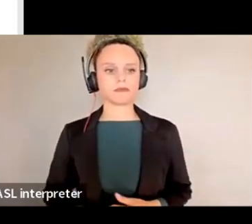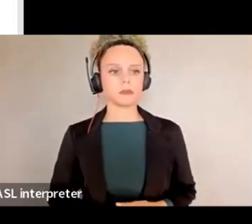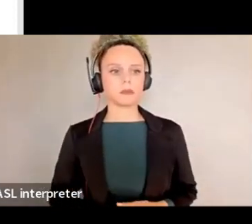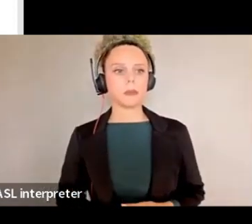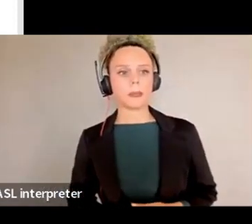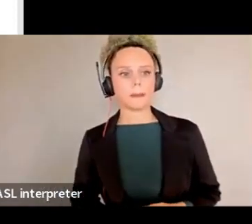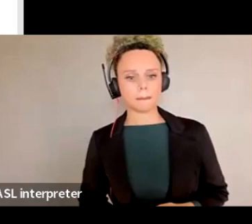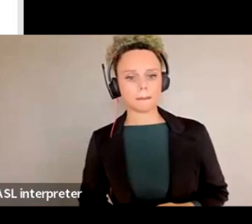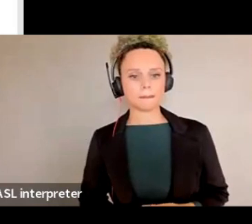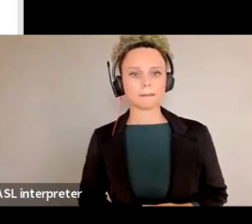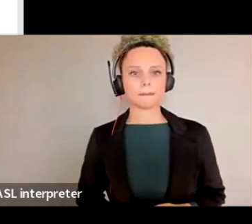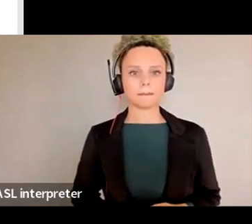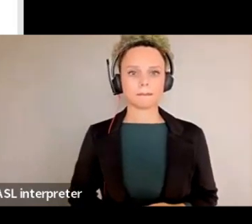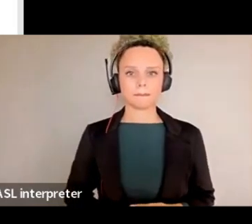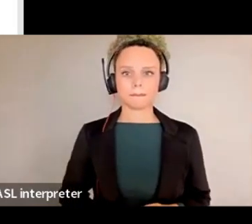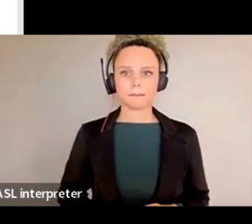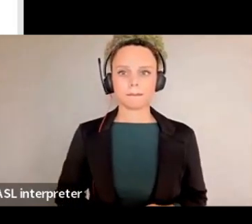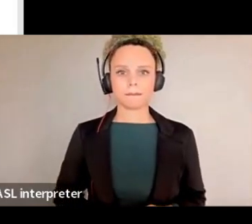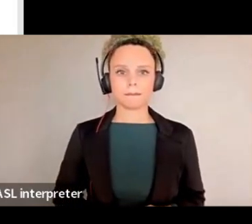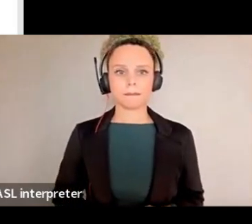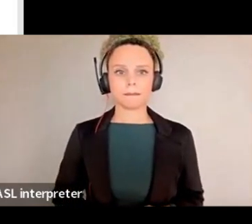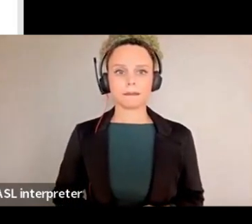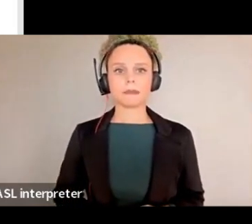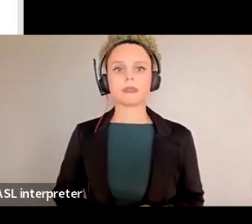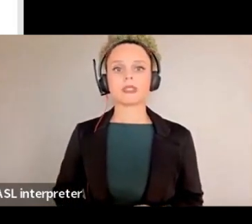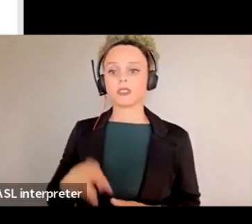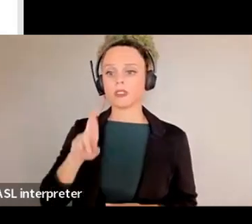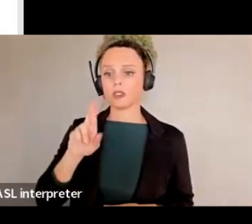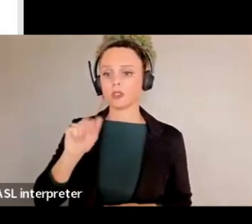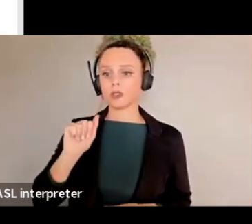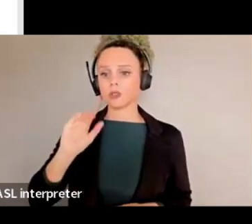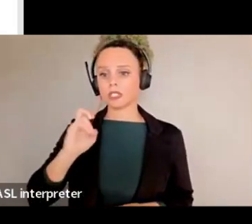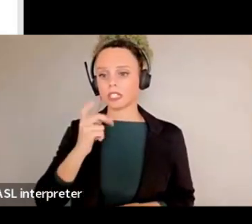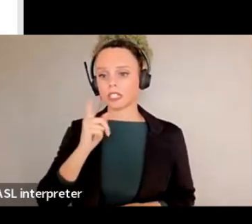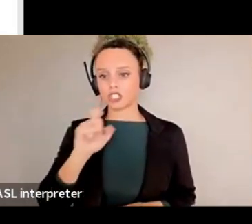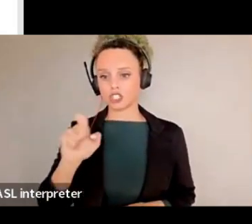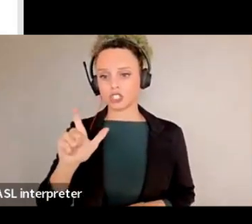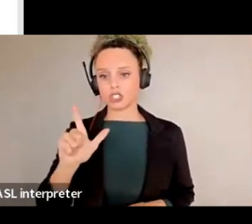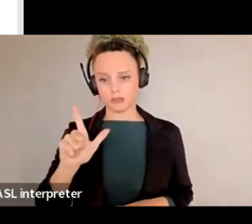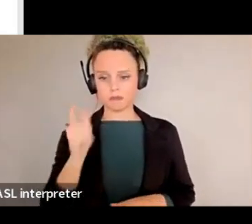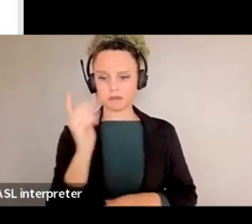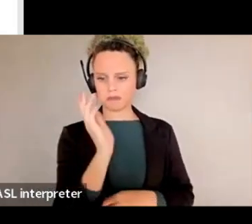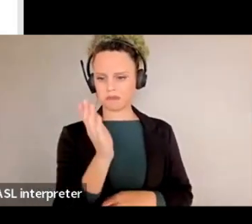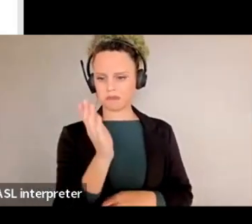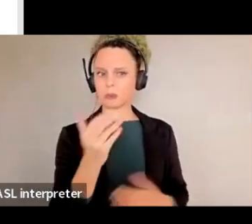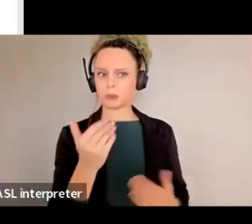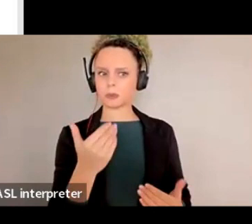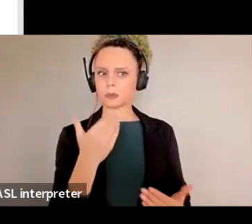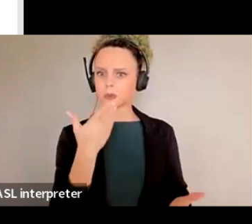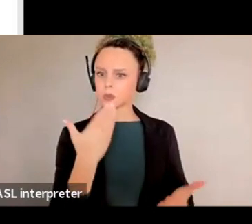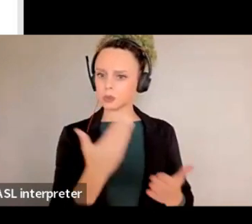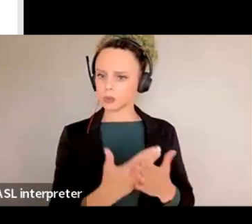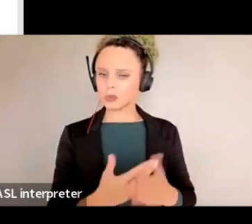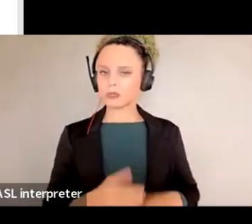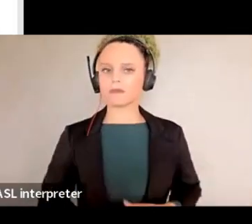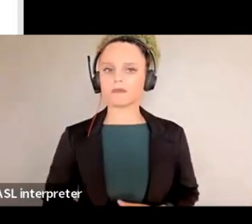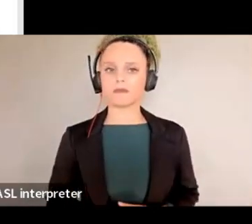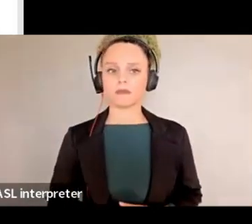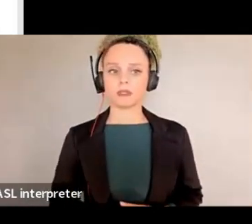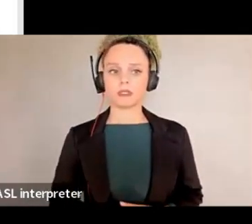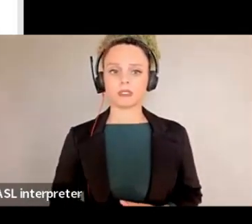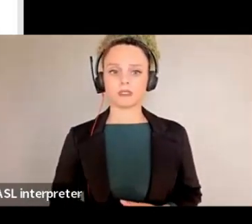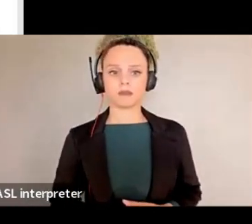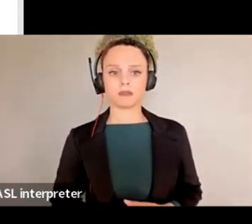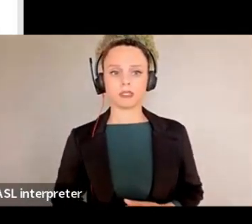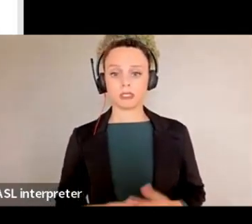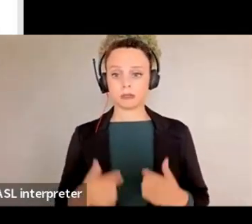community. But health is important as well, obviously. And so with regards to nutrition, Rachel made a